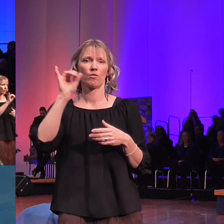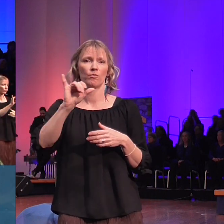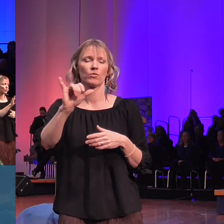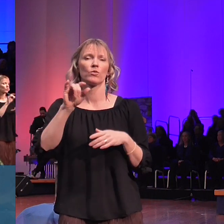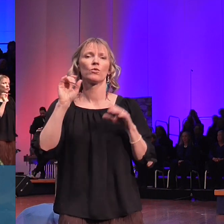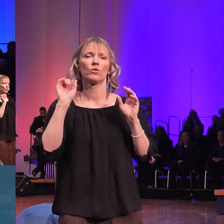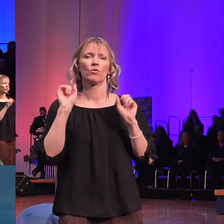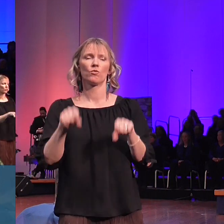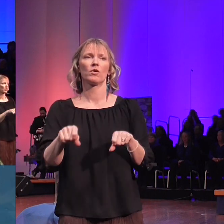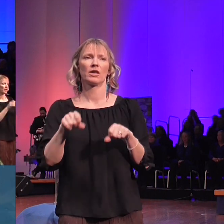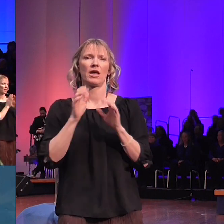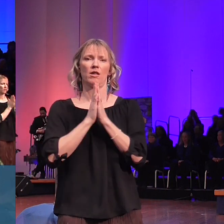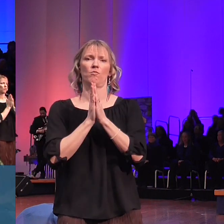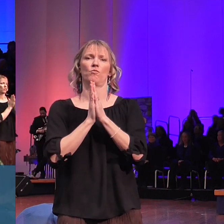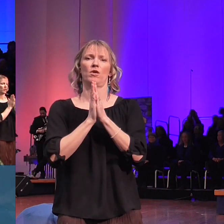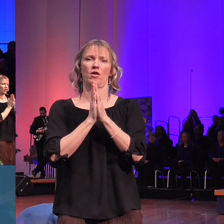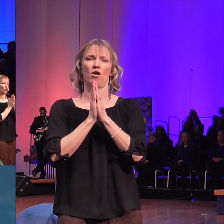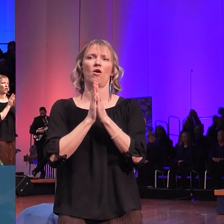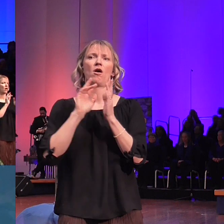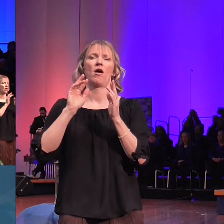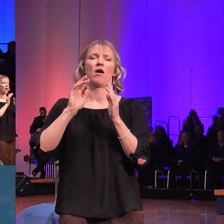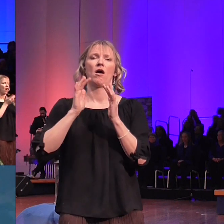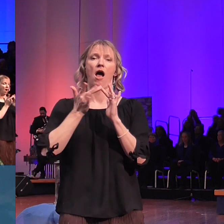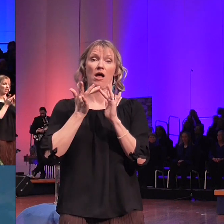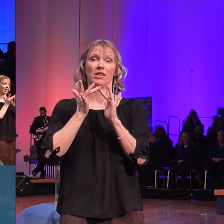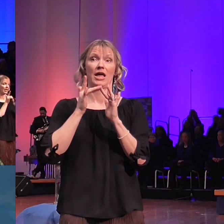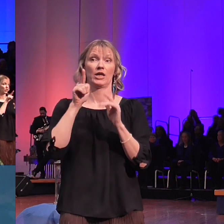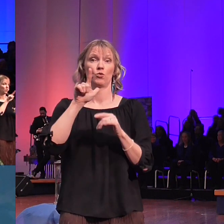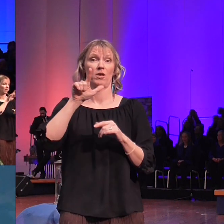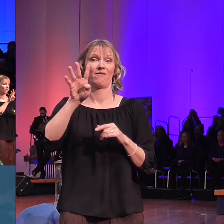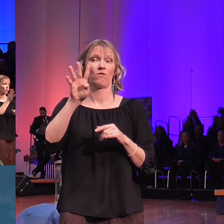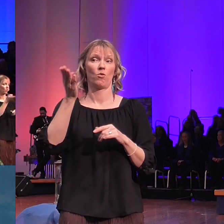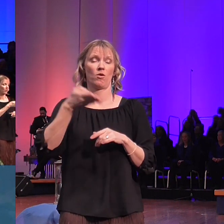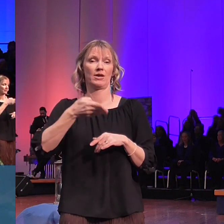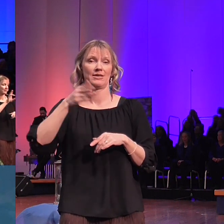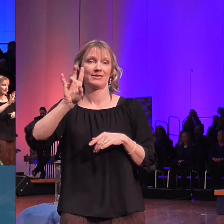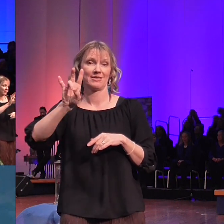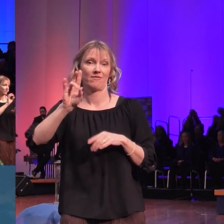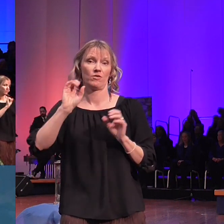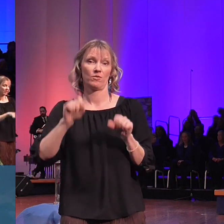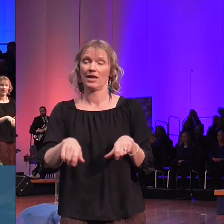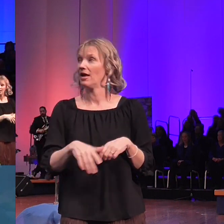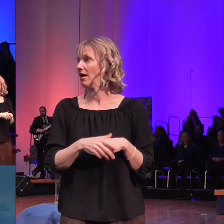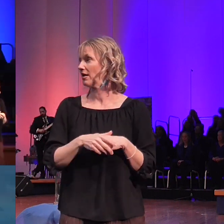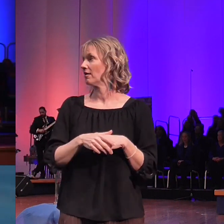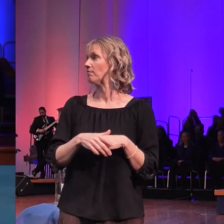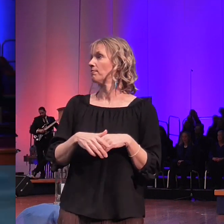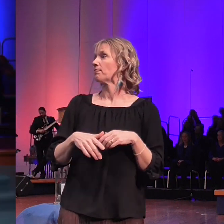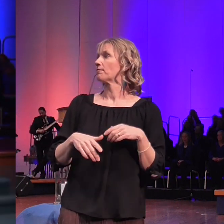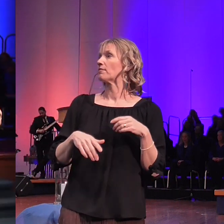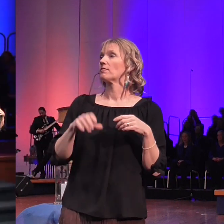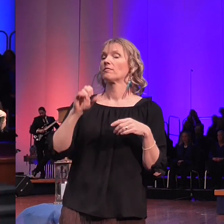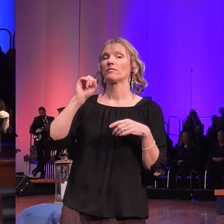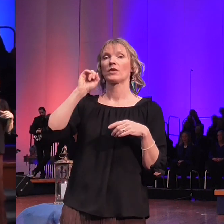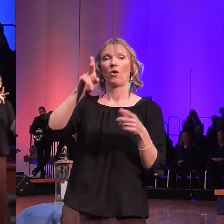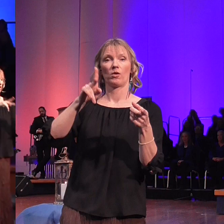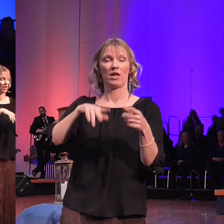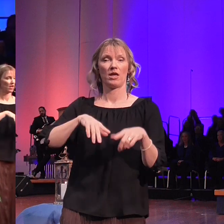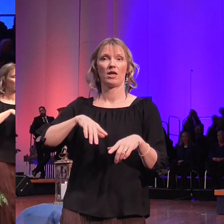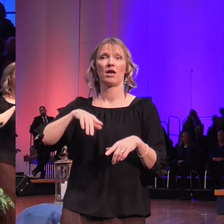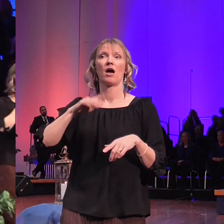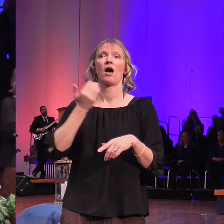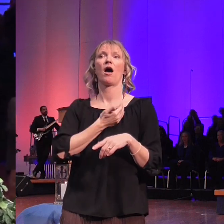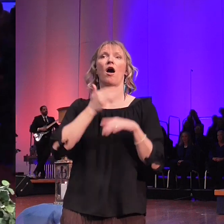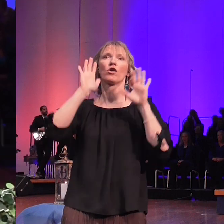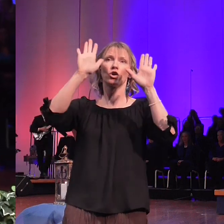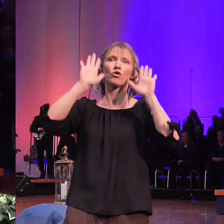can do a prayer online 24/7. She's got one. All right. This is our incredible